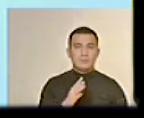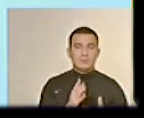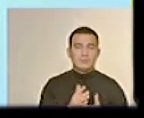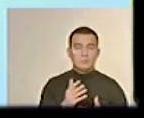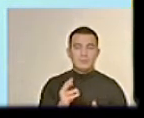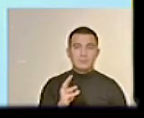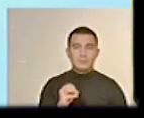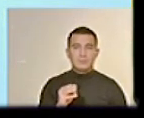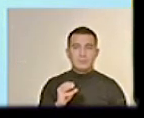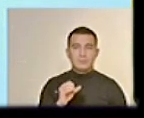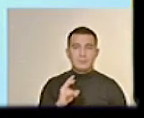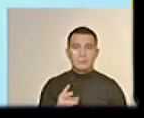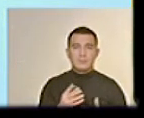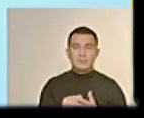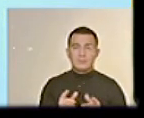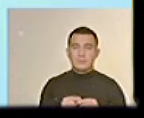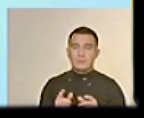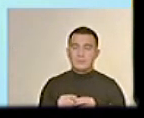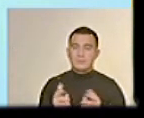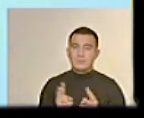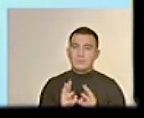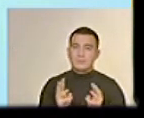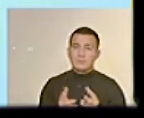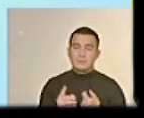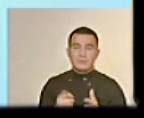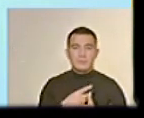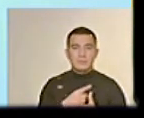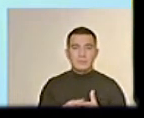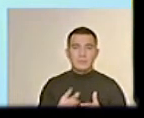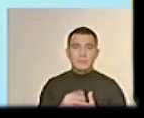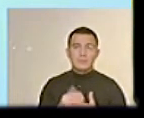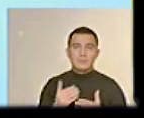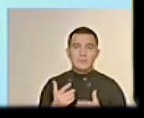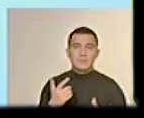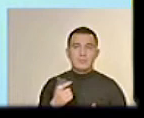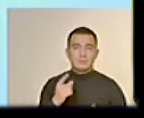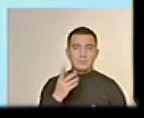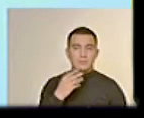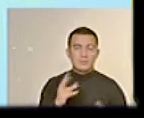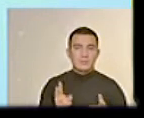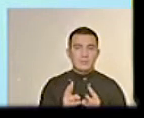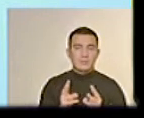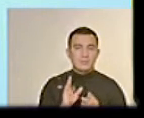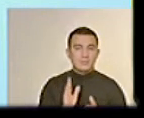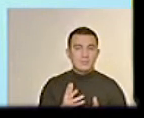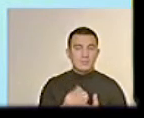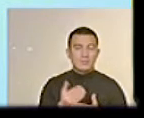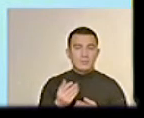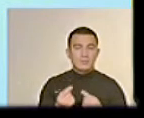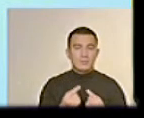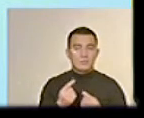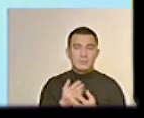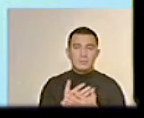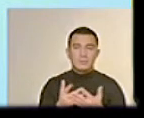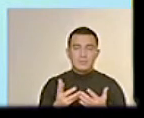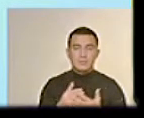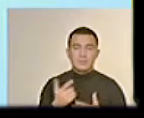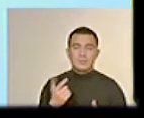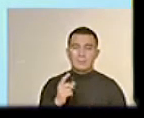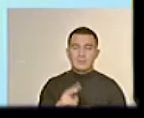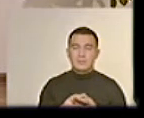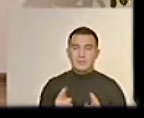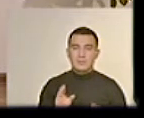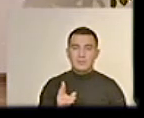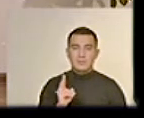Ya'ni metan gaz yonyaptimi? Albatta, siz bilingki, gazlar yonganda undan hosil bo'lgan mahsulot ham gaz bo'ladi,